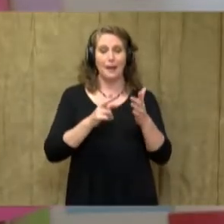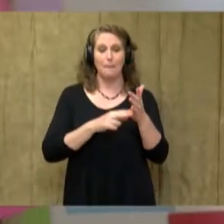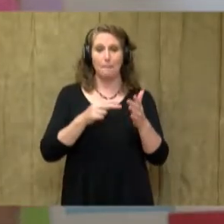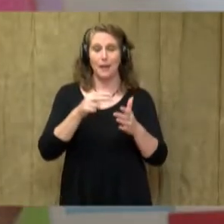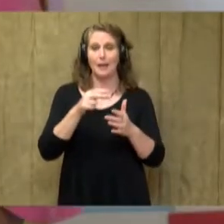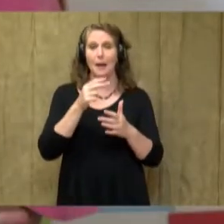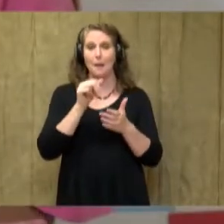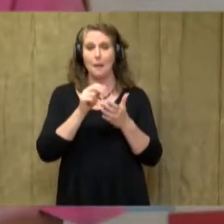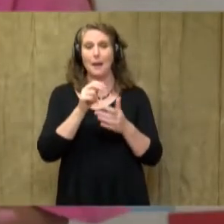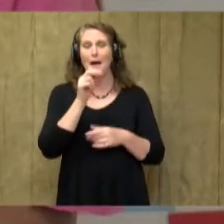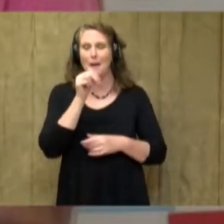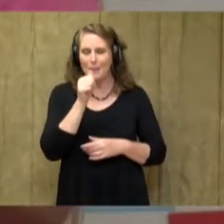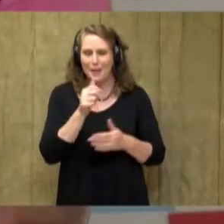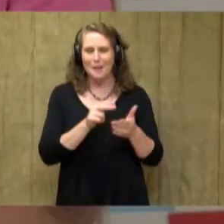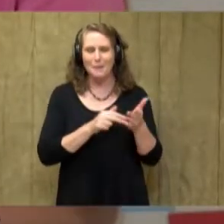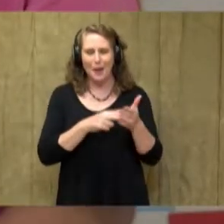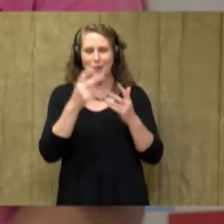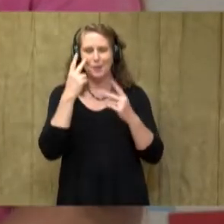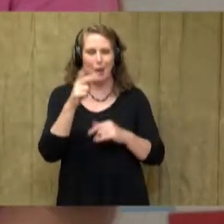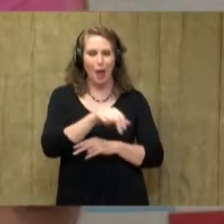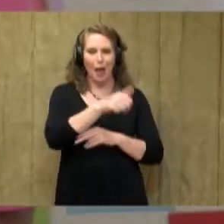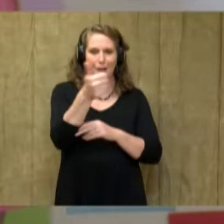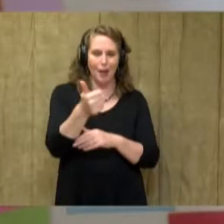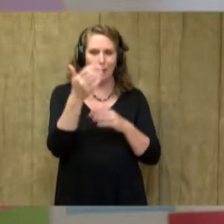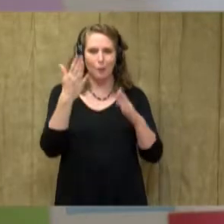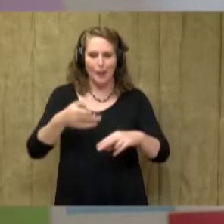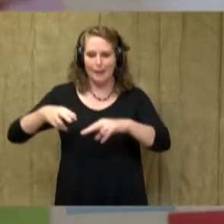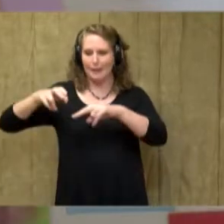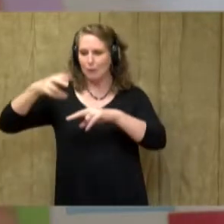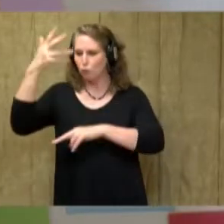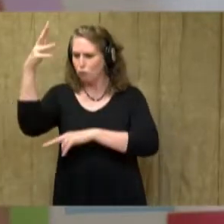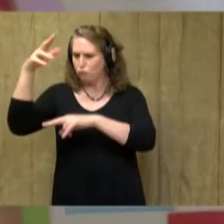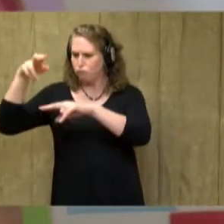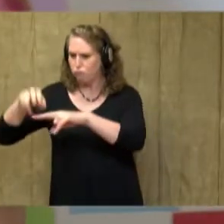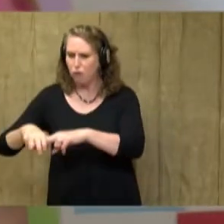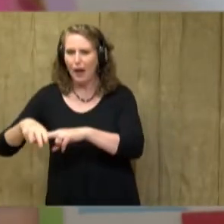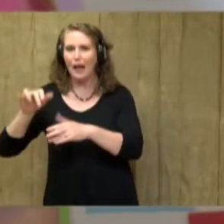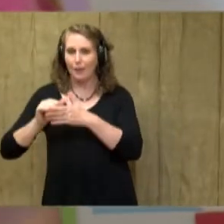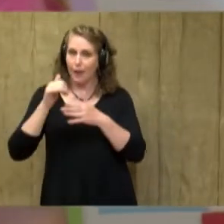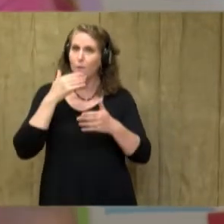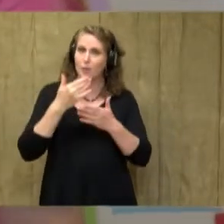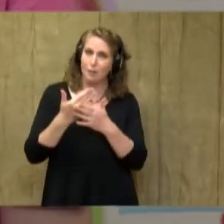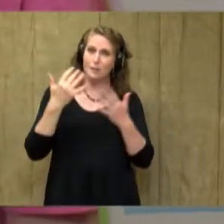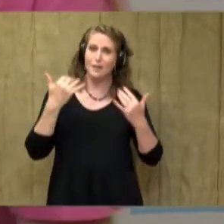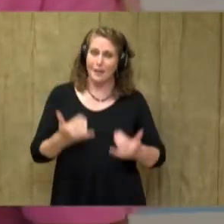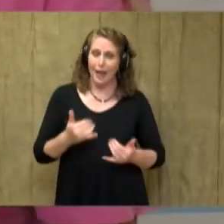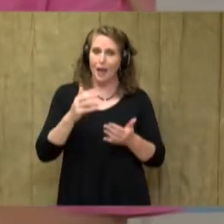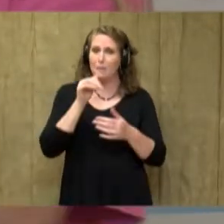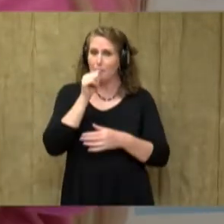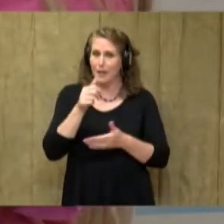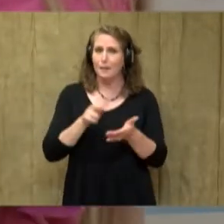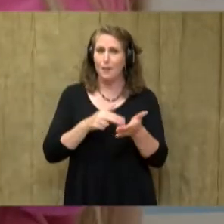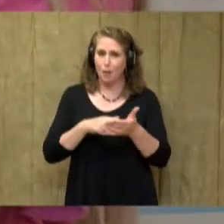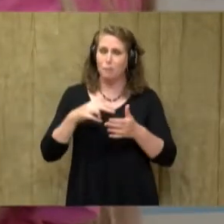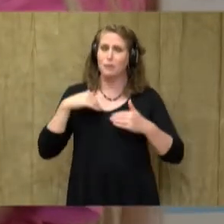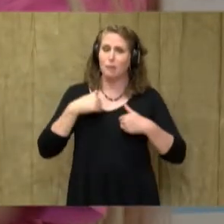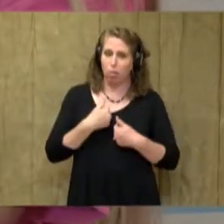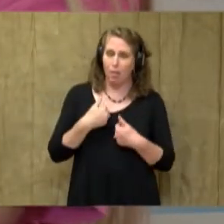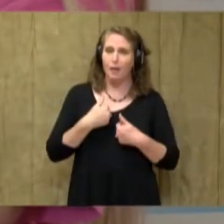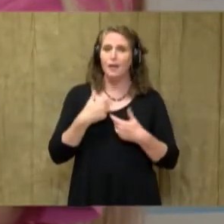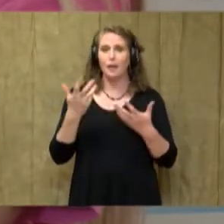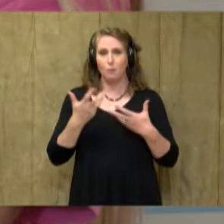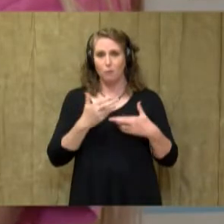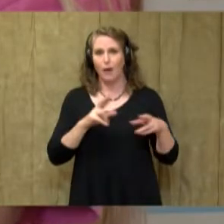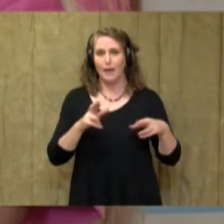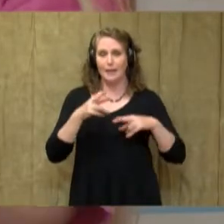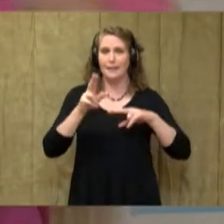saw another someone sitting under a tree. And that was good because he was ready to sit down too. Even though he